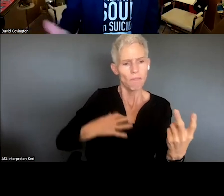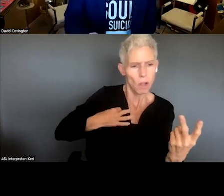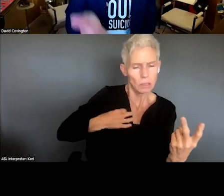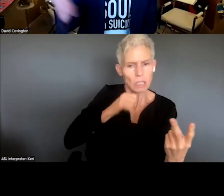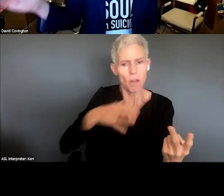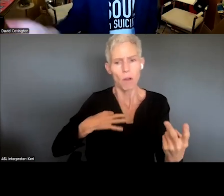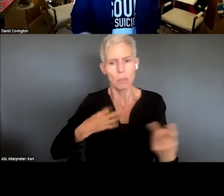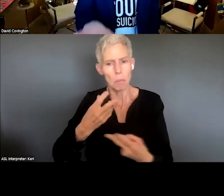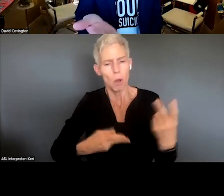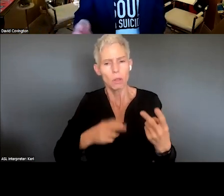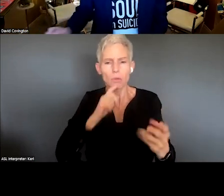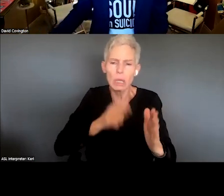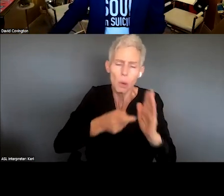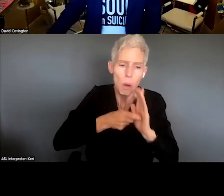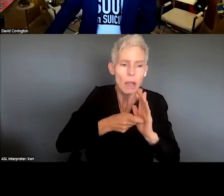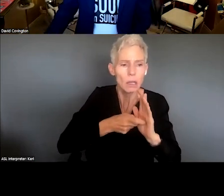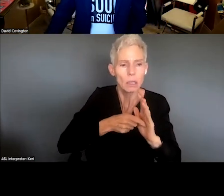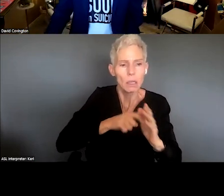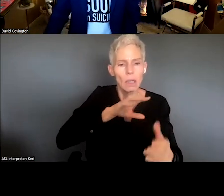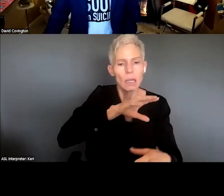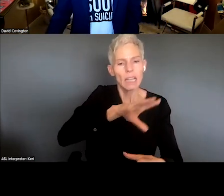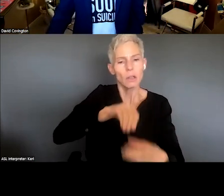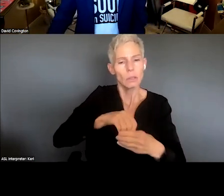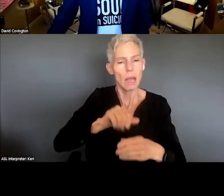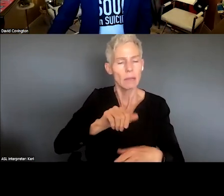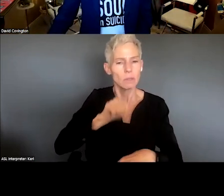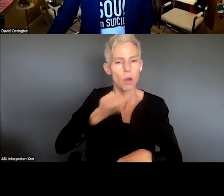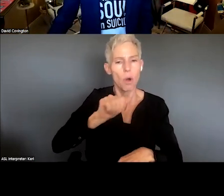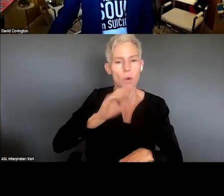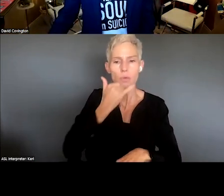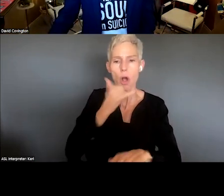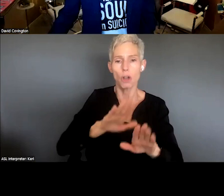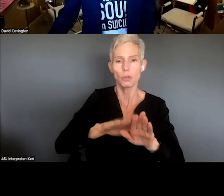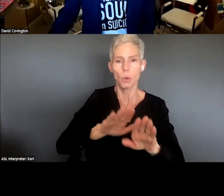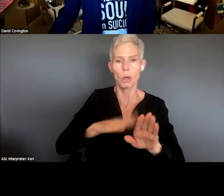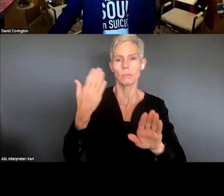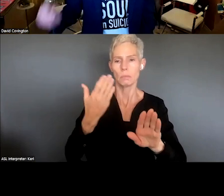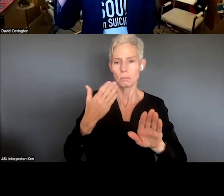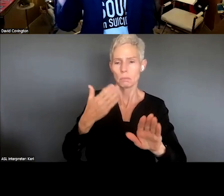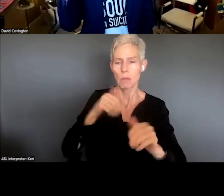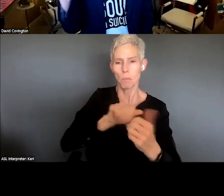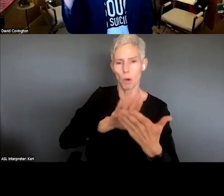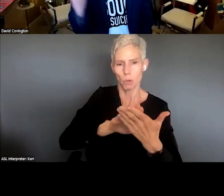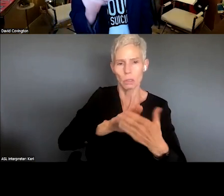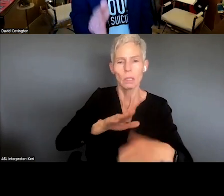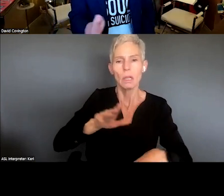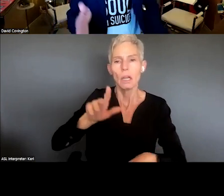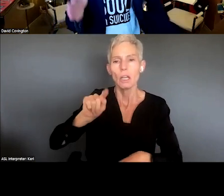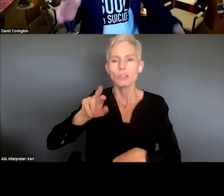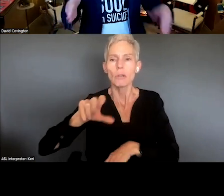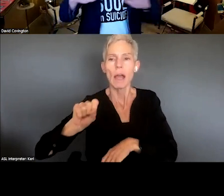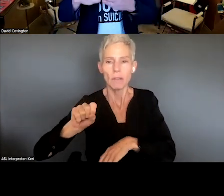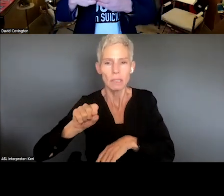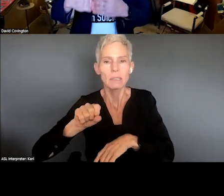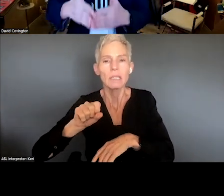that's required and part of this no wrong door approach. Travis technically got you, Margie, because he moved a few people. Again, the